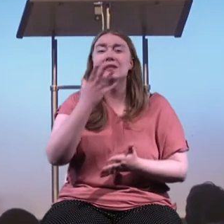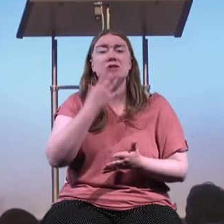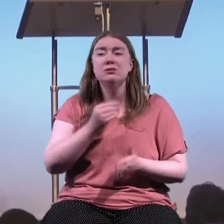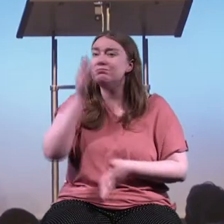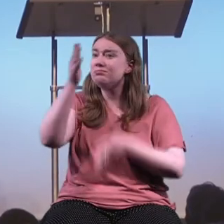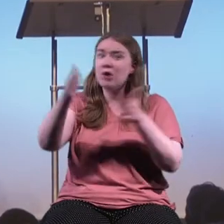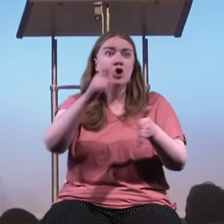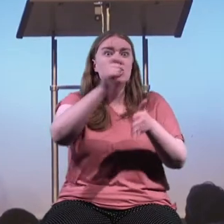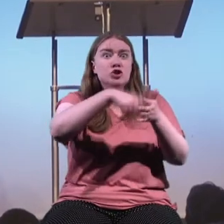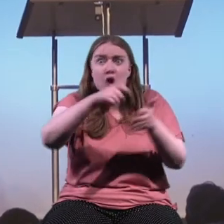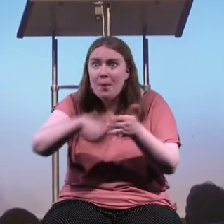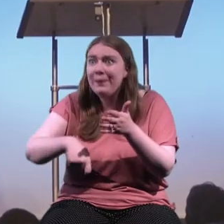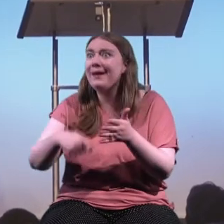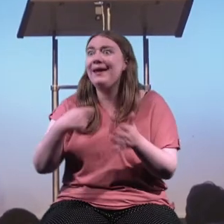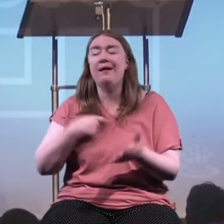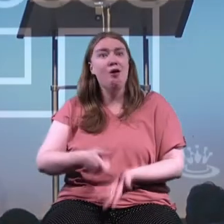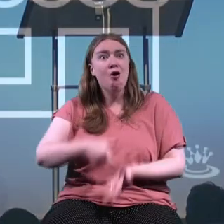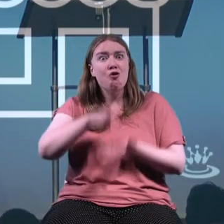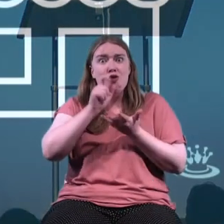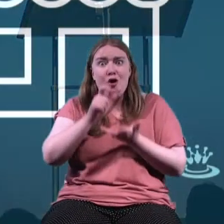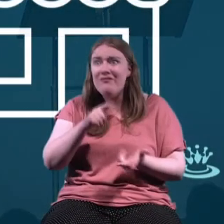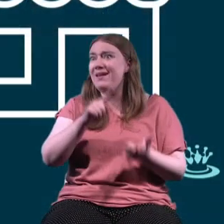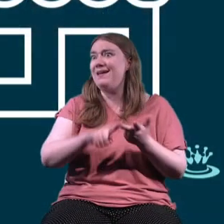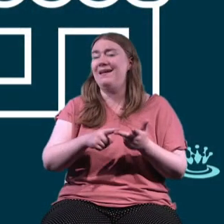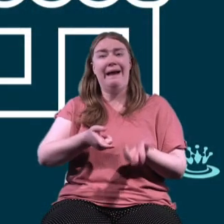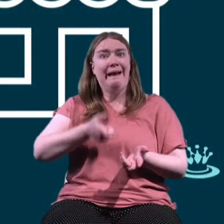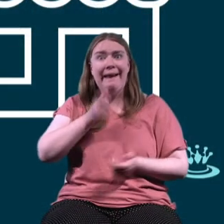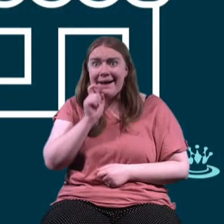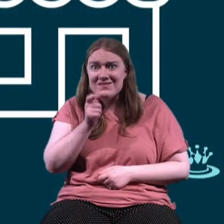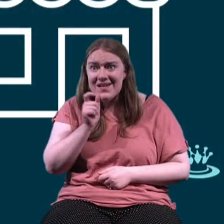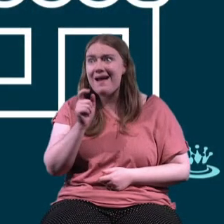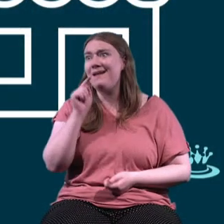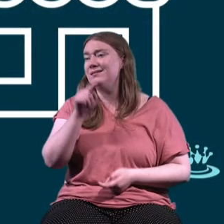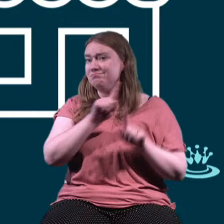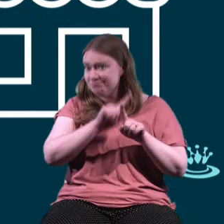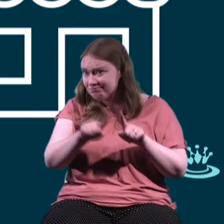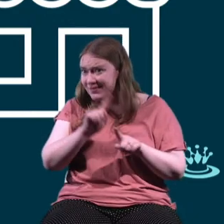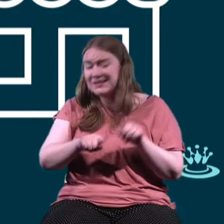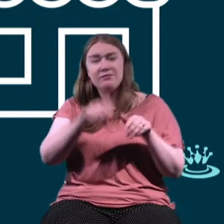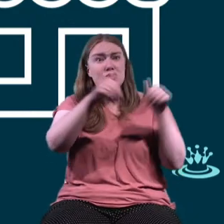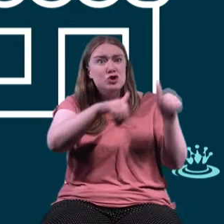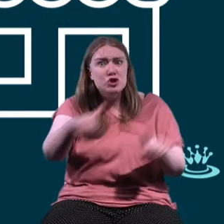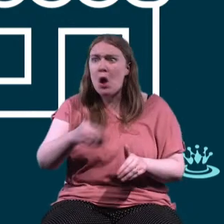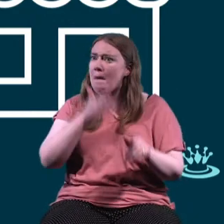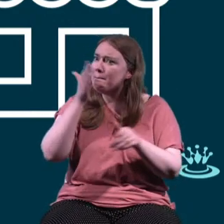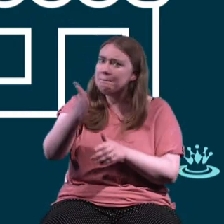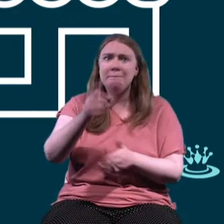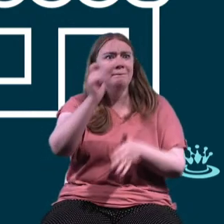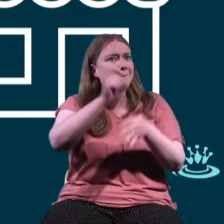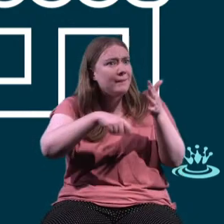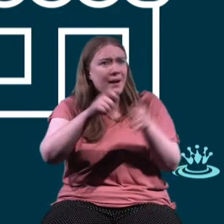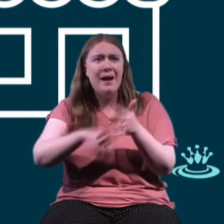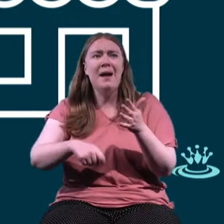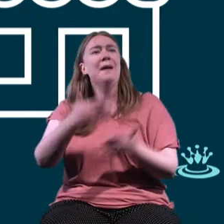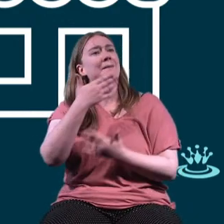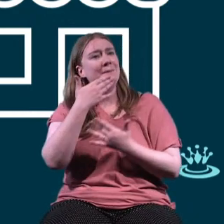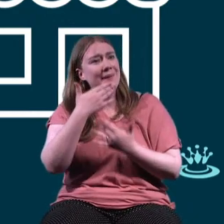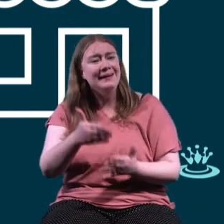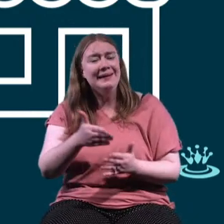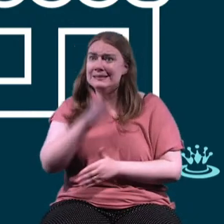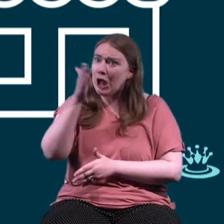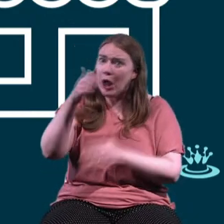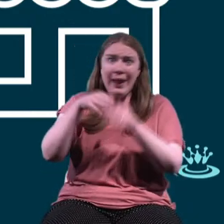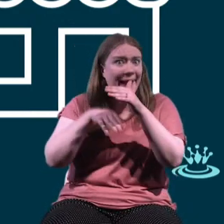the facilities, places to eat, cafes, all sorts of different shops and businesses. We'd love you to go